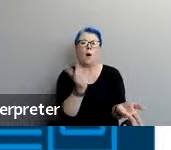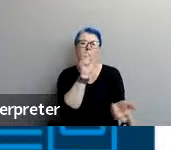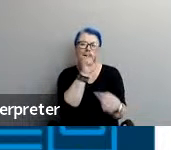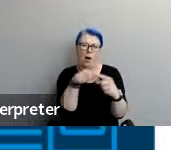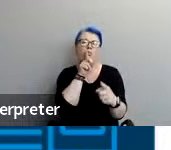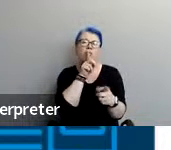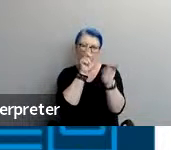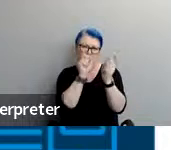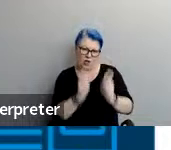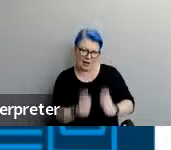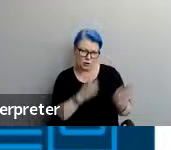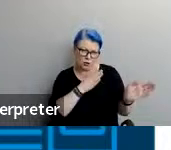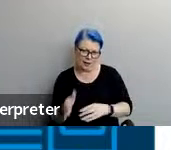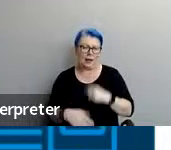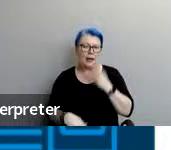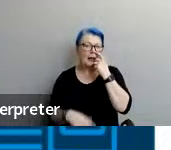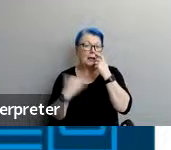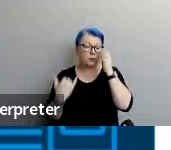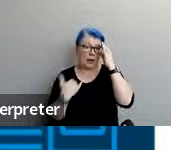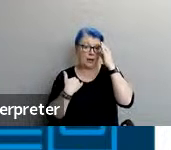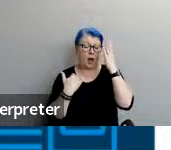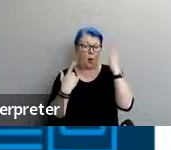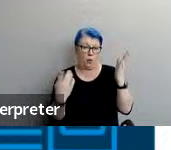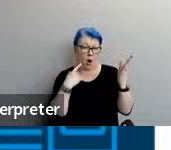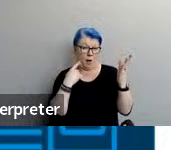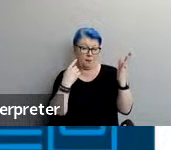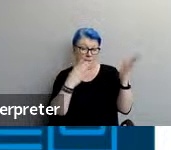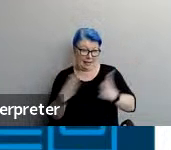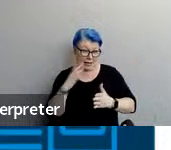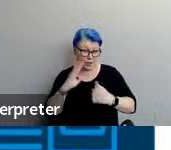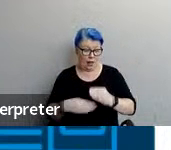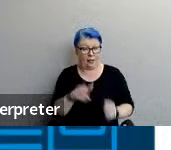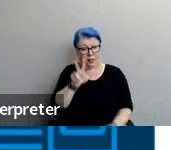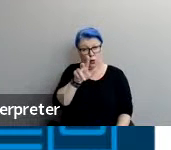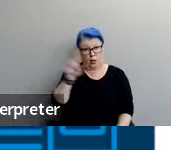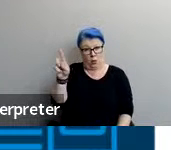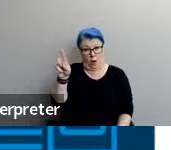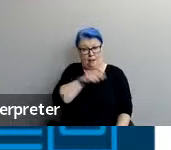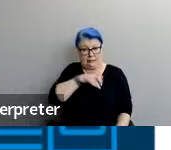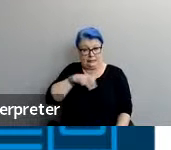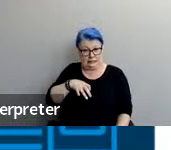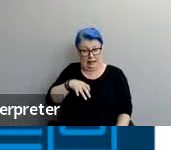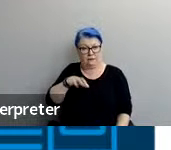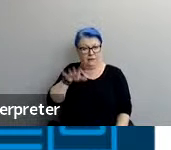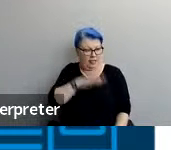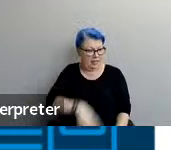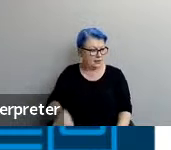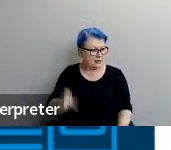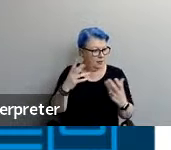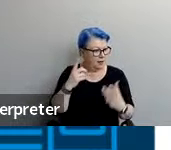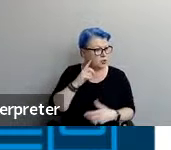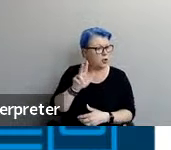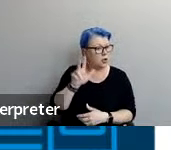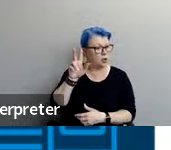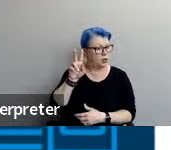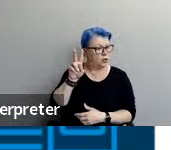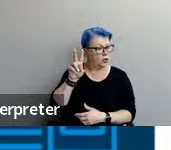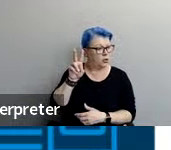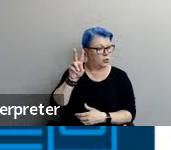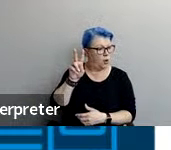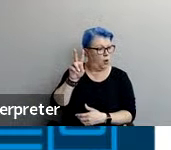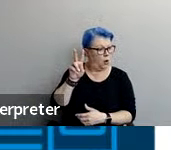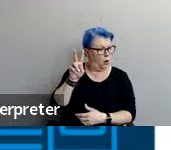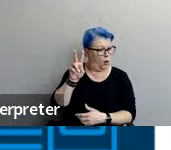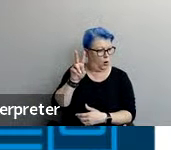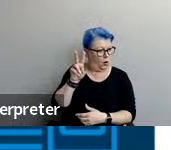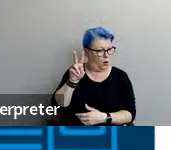So what we're looking for, currently at this point, having 31 staff for approximately $2.4 million. That does not include benefits. And